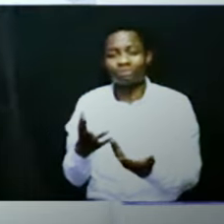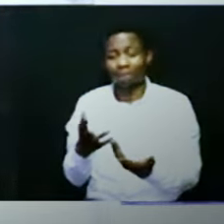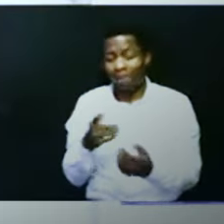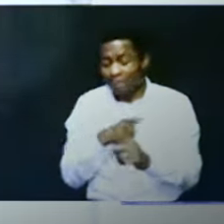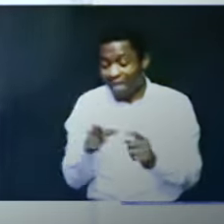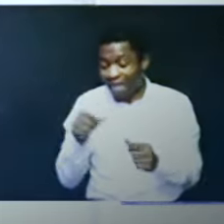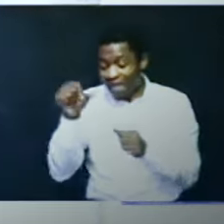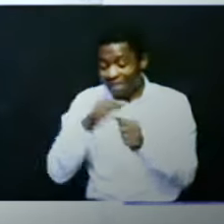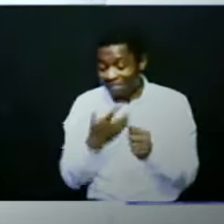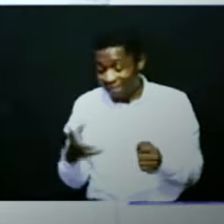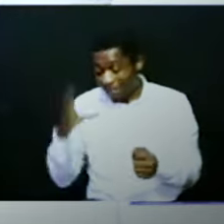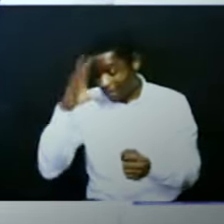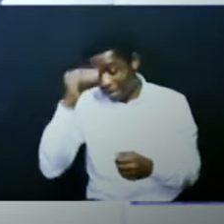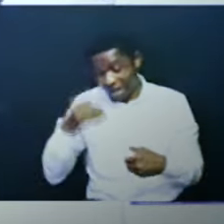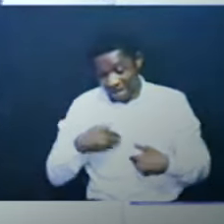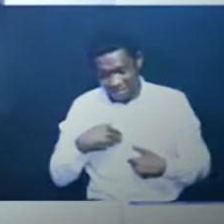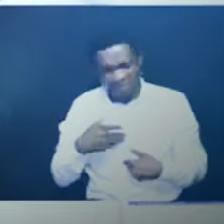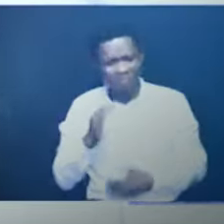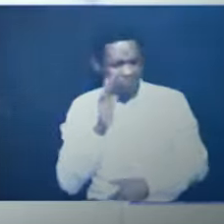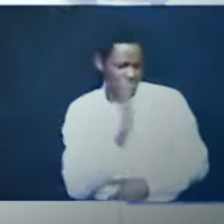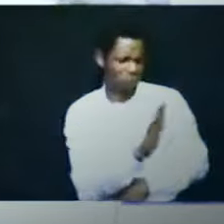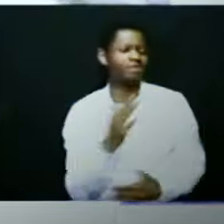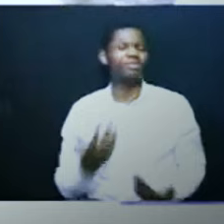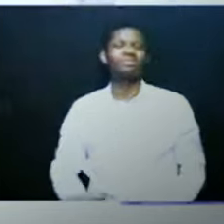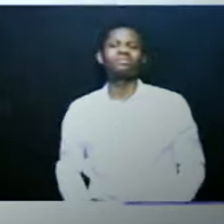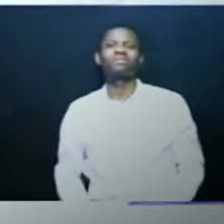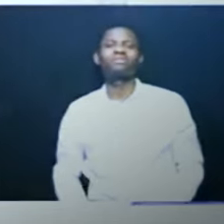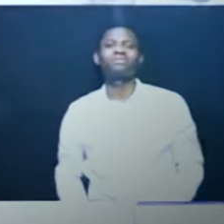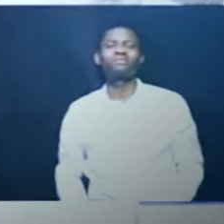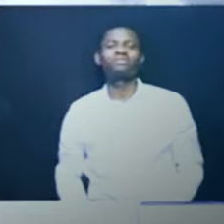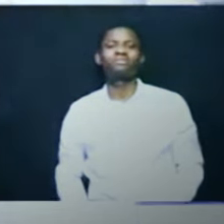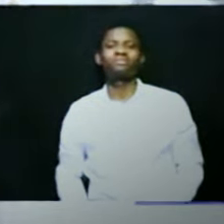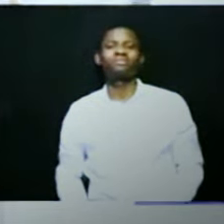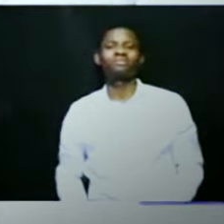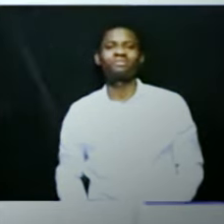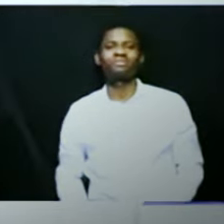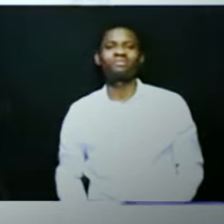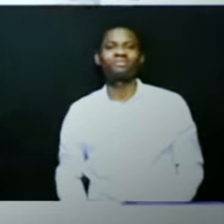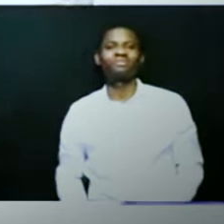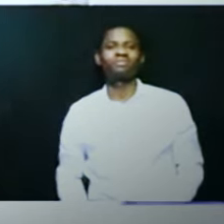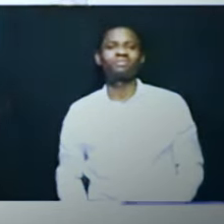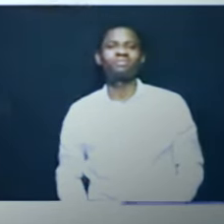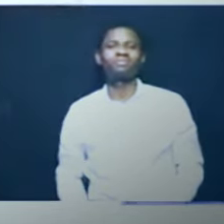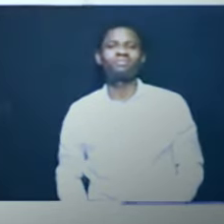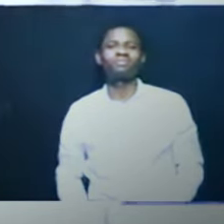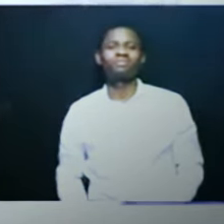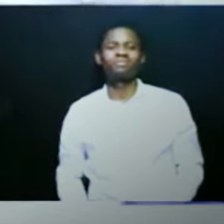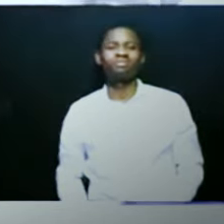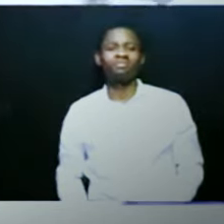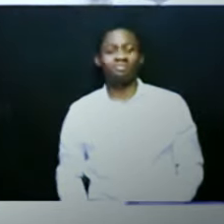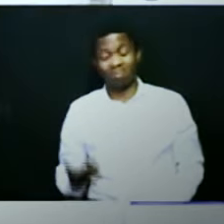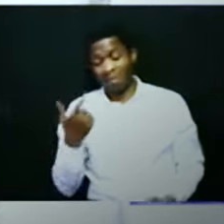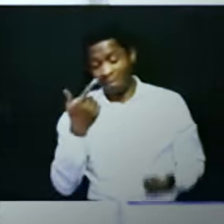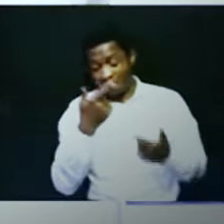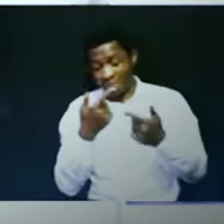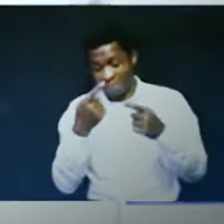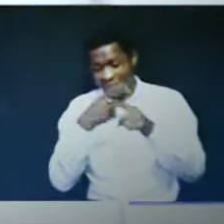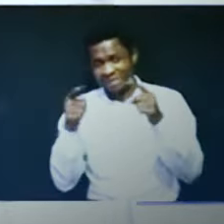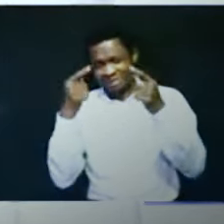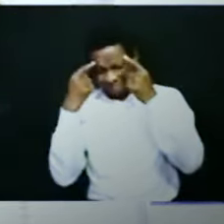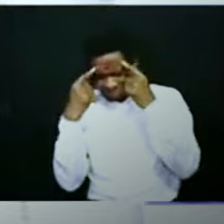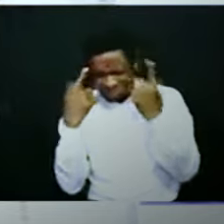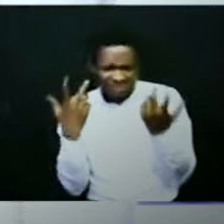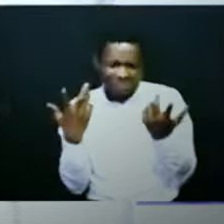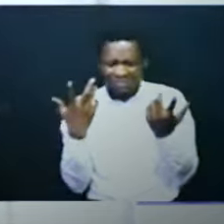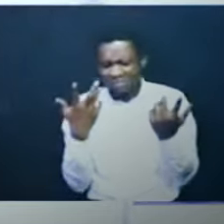everything that the man has is his. Engineer Tiene, near Janu Wonin, eh, and Edia. Now, so Jina Neja, Nimunani, or can I say,